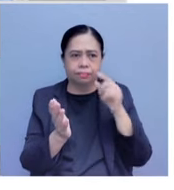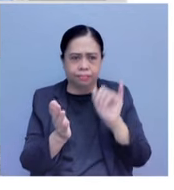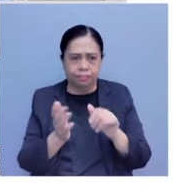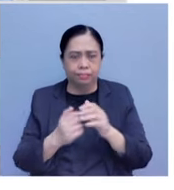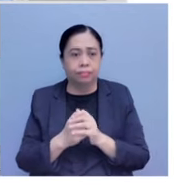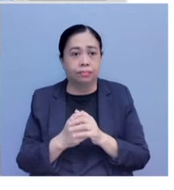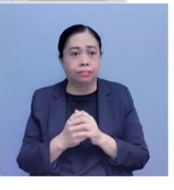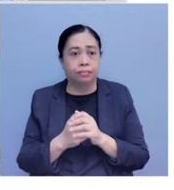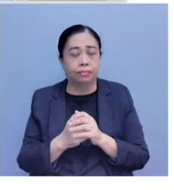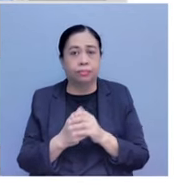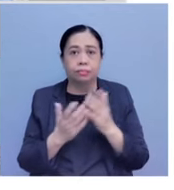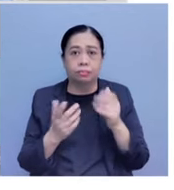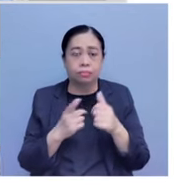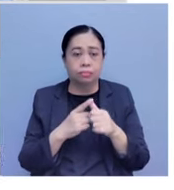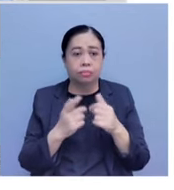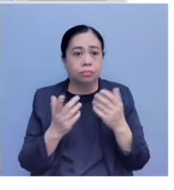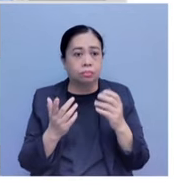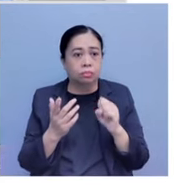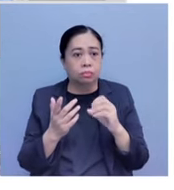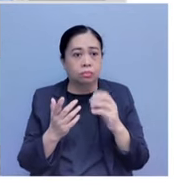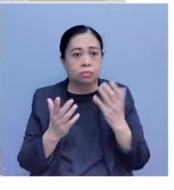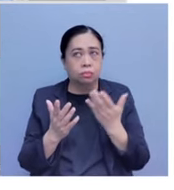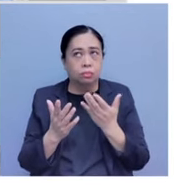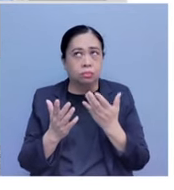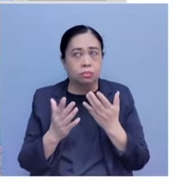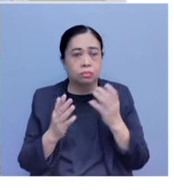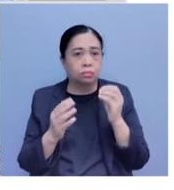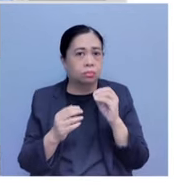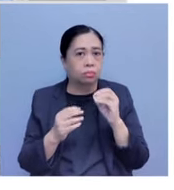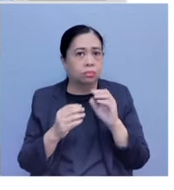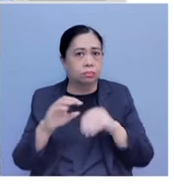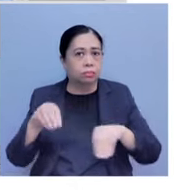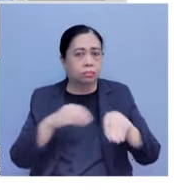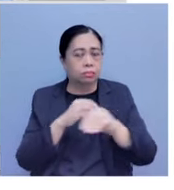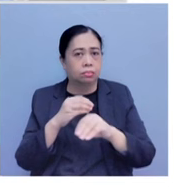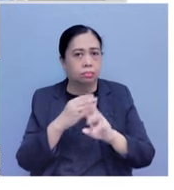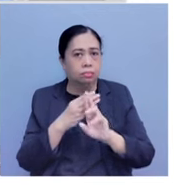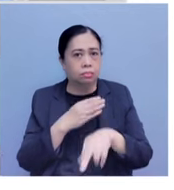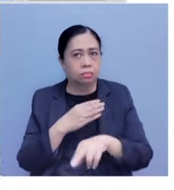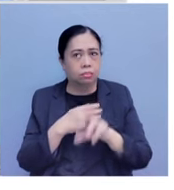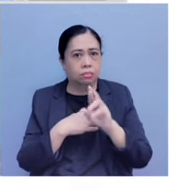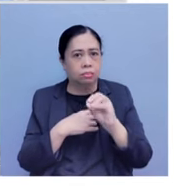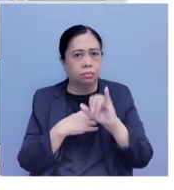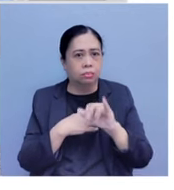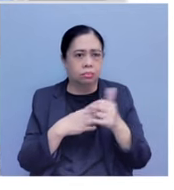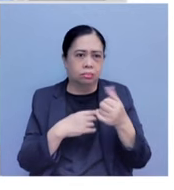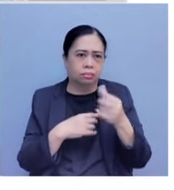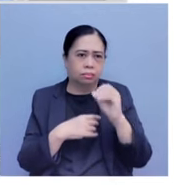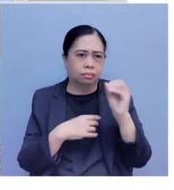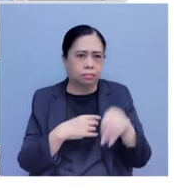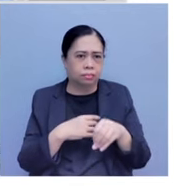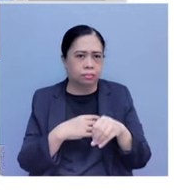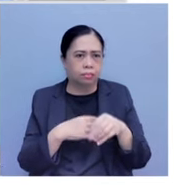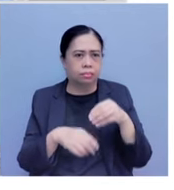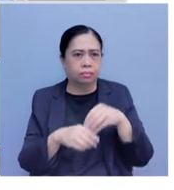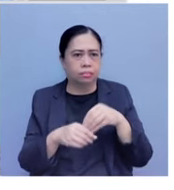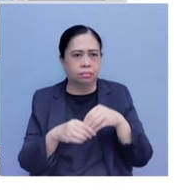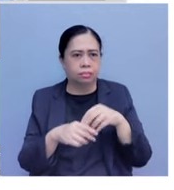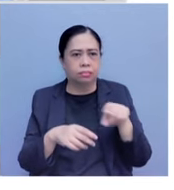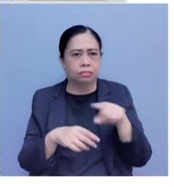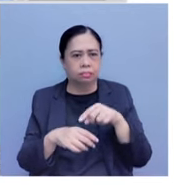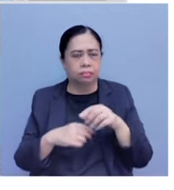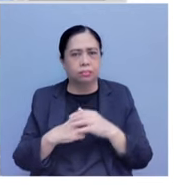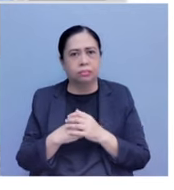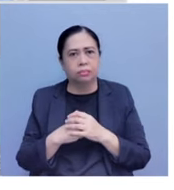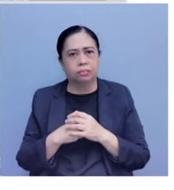Apo, okay, so ang rate of return noon, at least 10% internal rate of return noon.